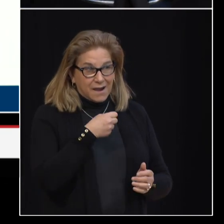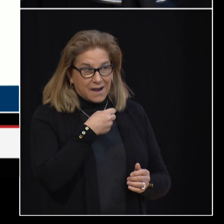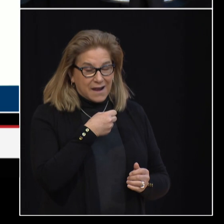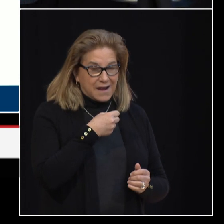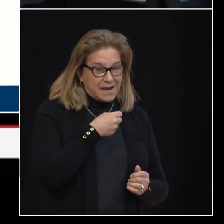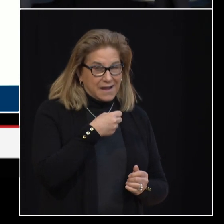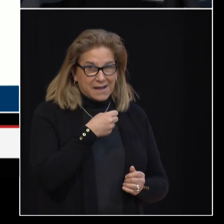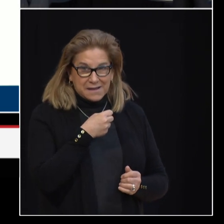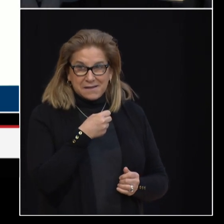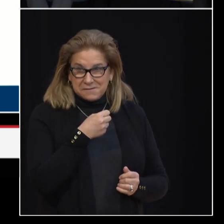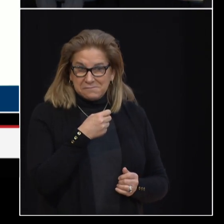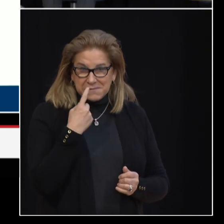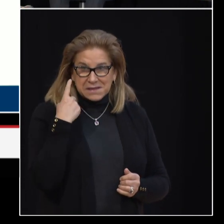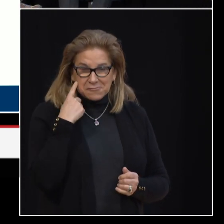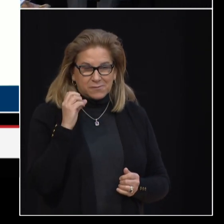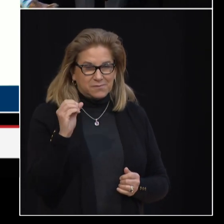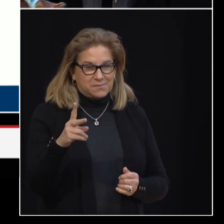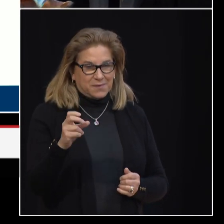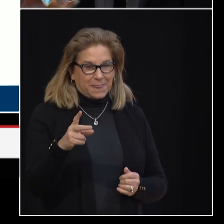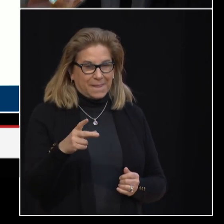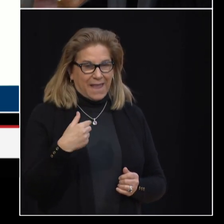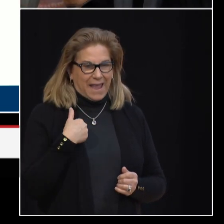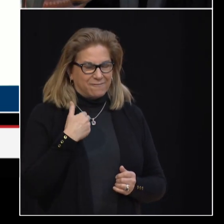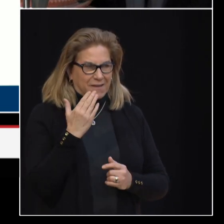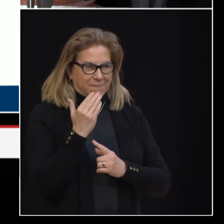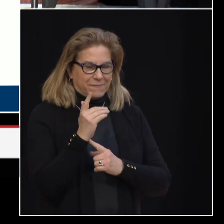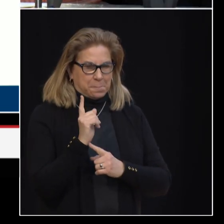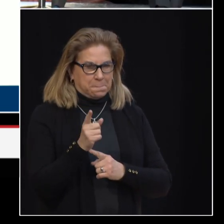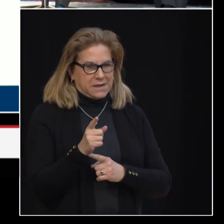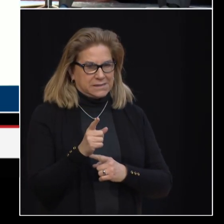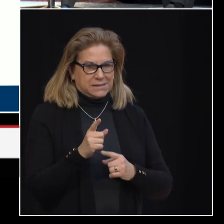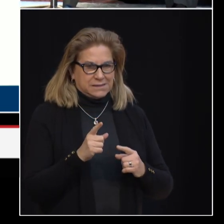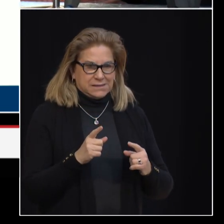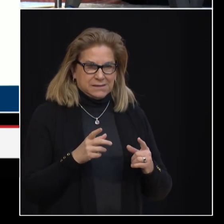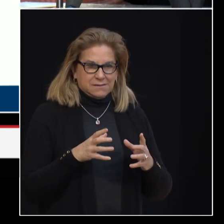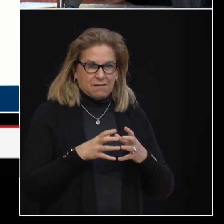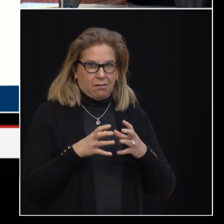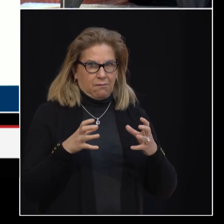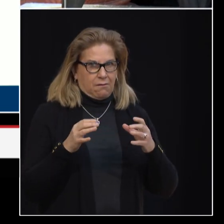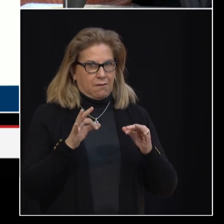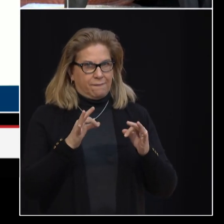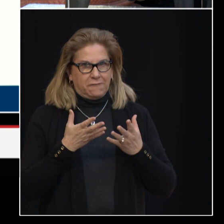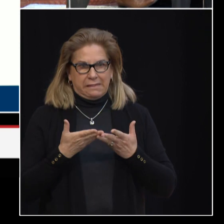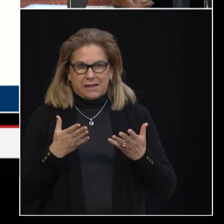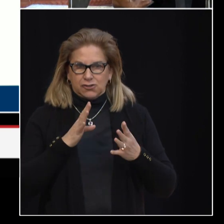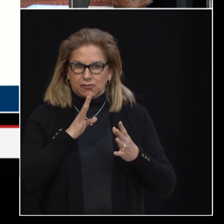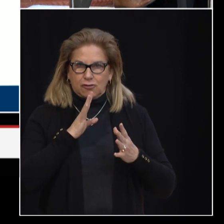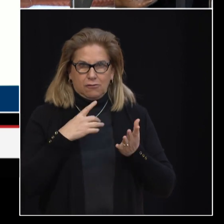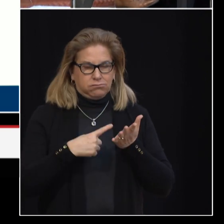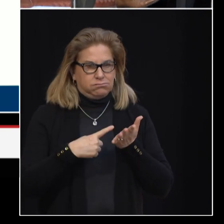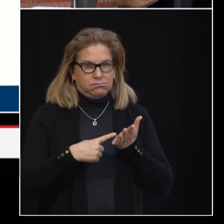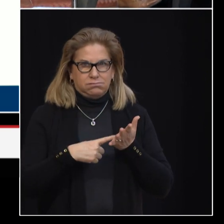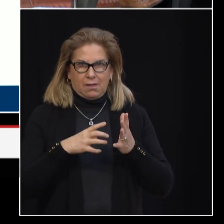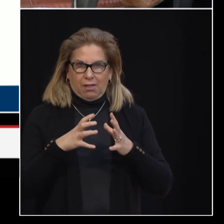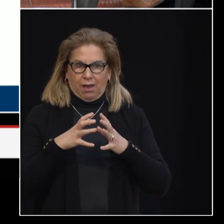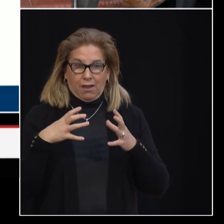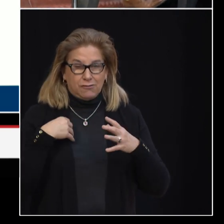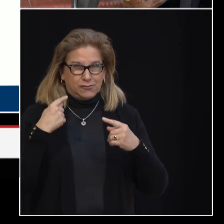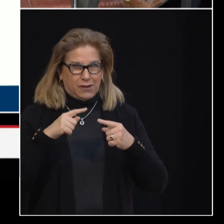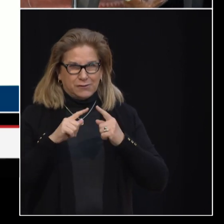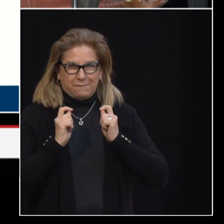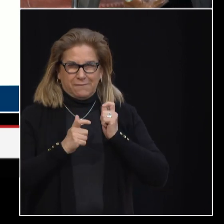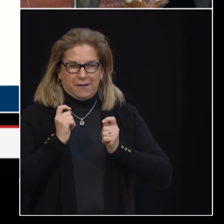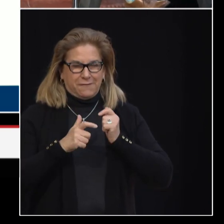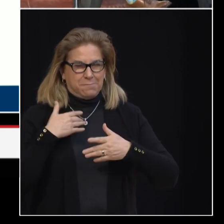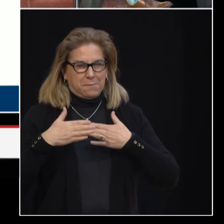We have 15 minutes to get into quite a big topic, so we're going to try and get into this really quick. My name is Ben Mendez. I'm the